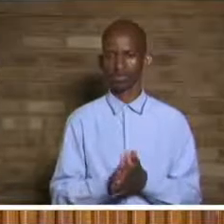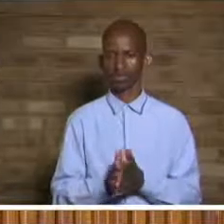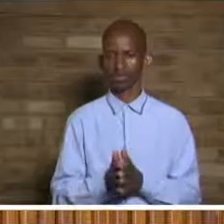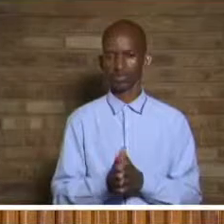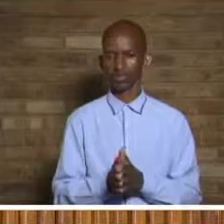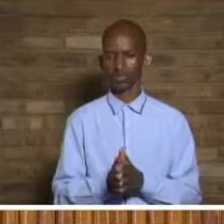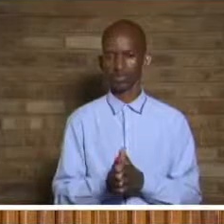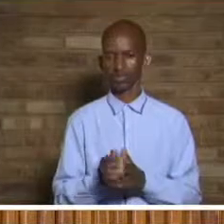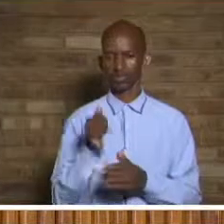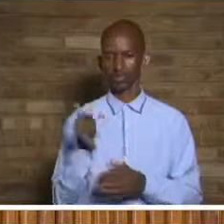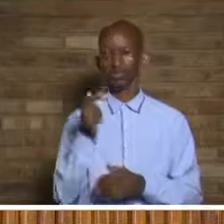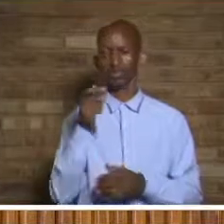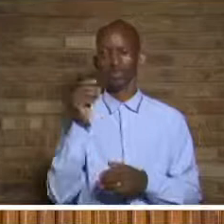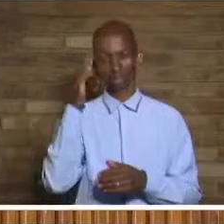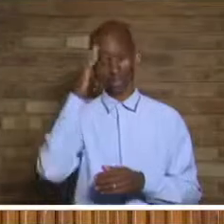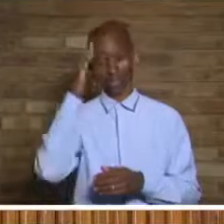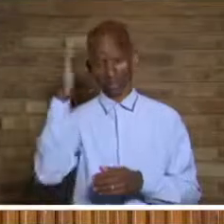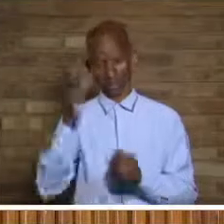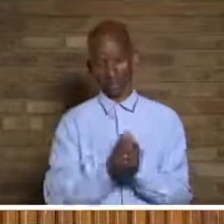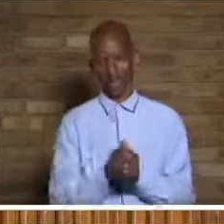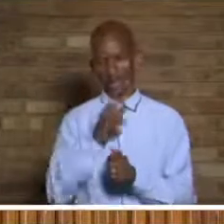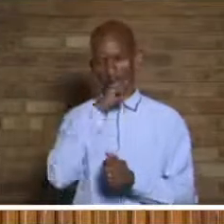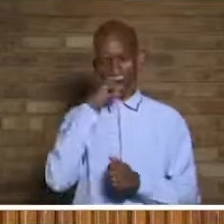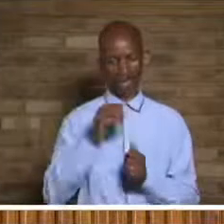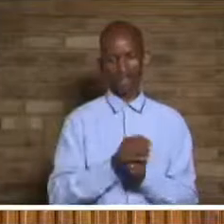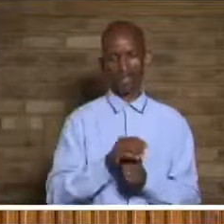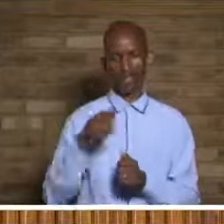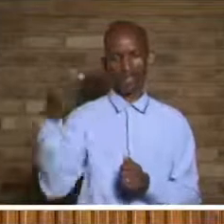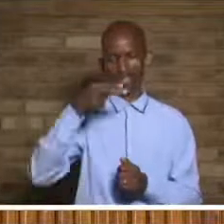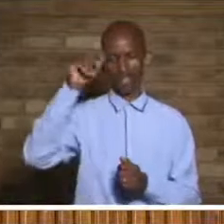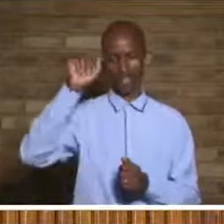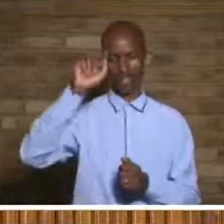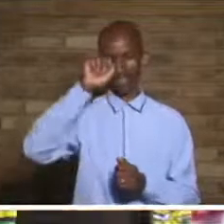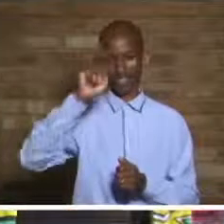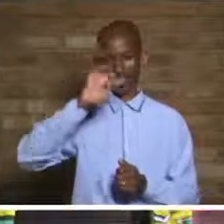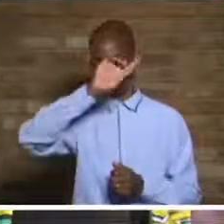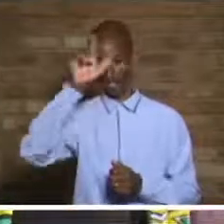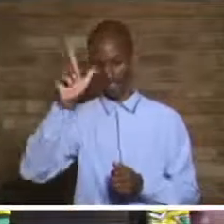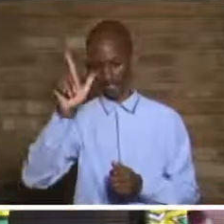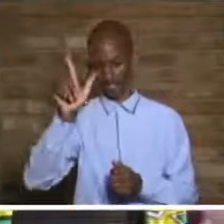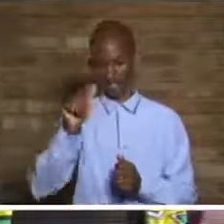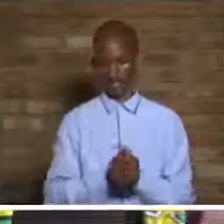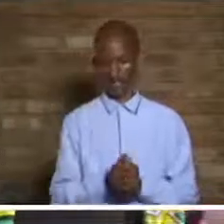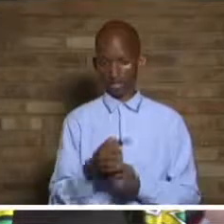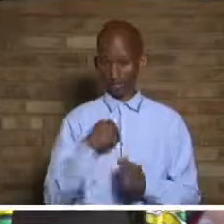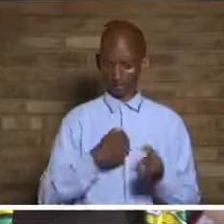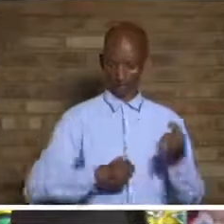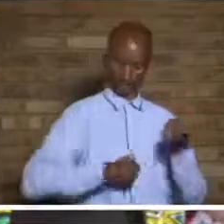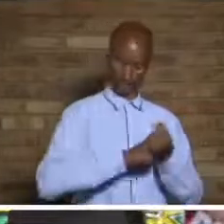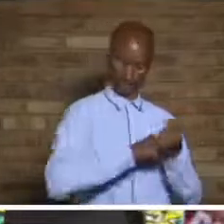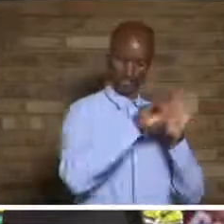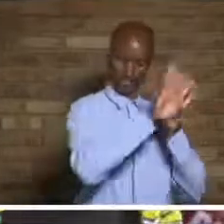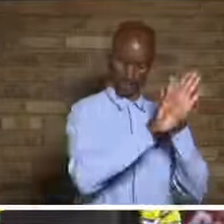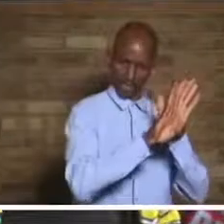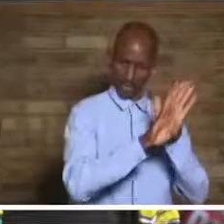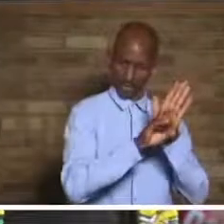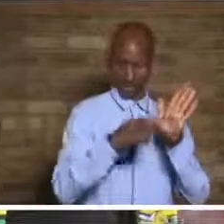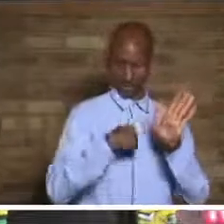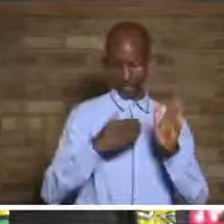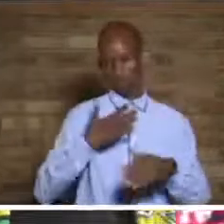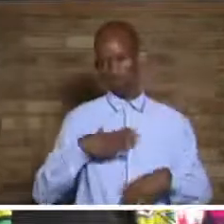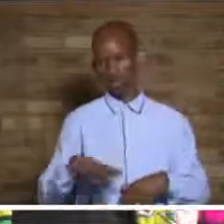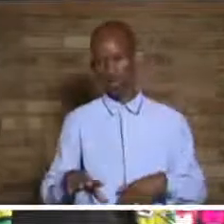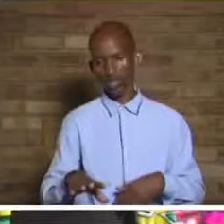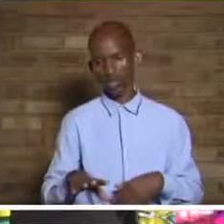Good day. My name is Diapeng Hazel Paza from Ward 35 in Pegasdal. I'm in support of the bill, and I would also like